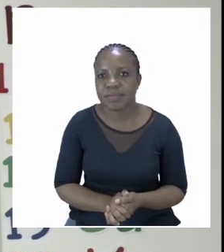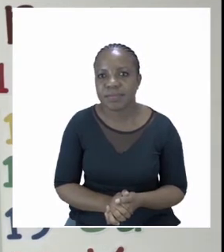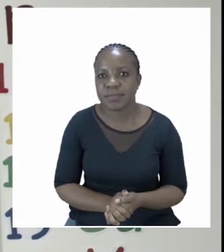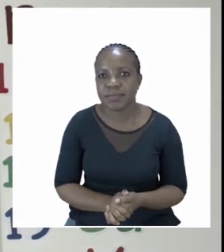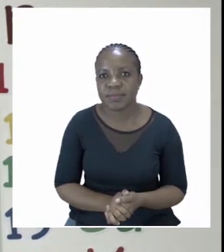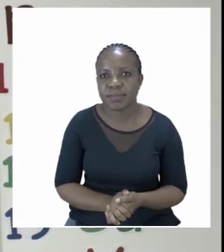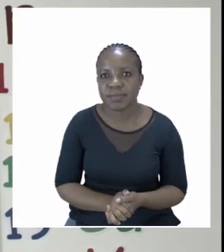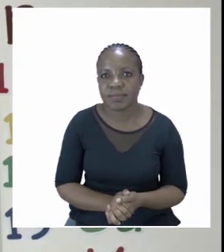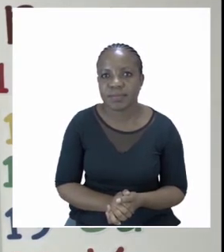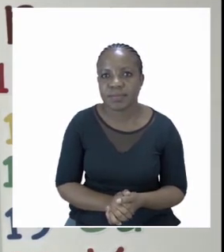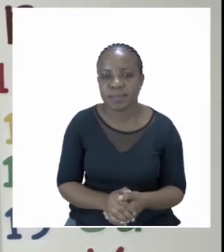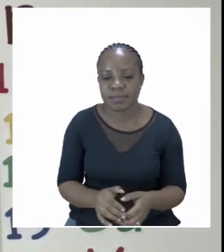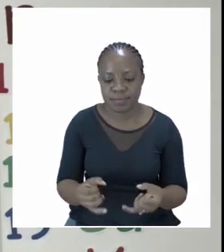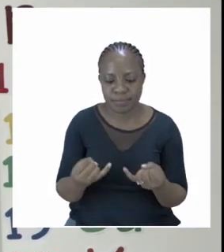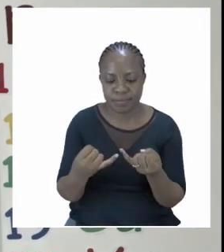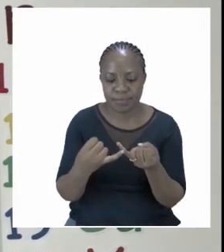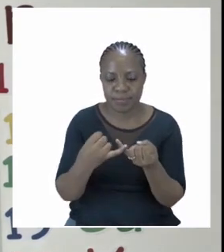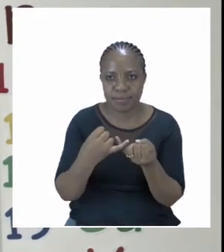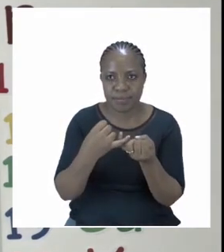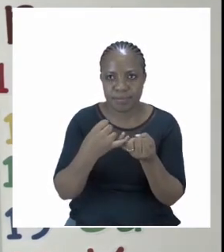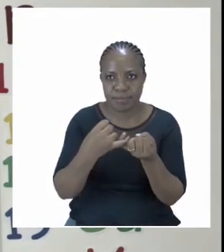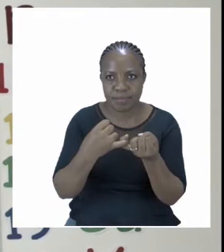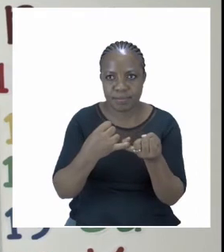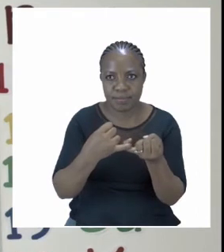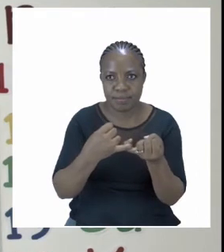is cousin.